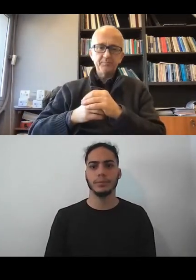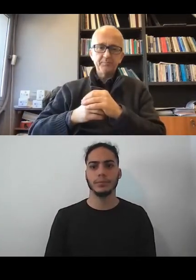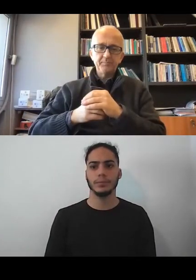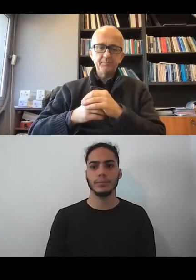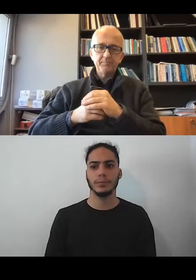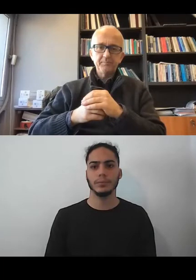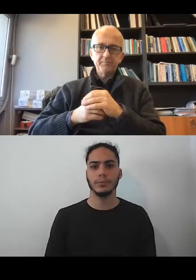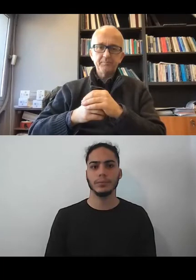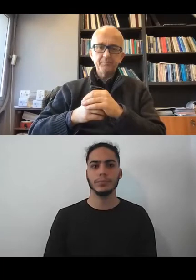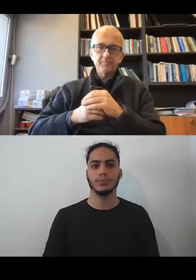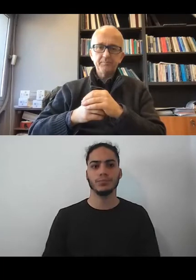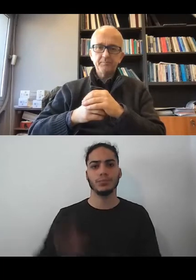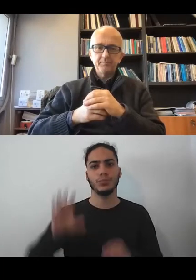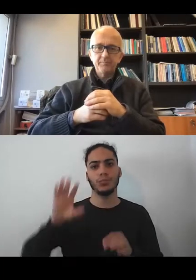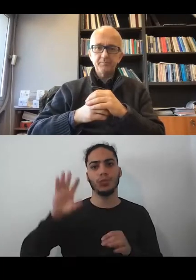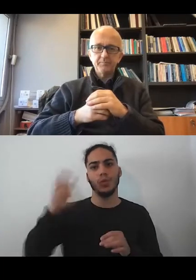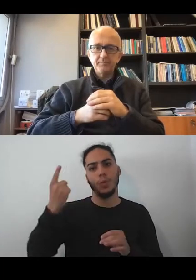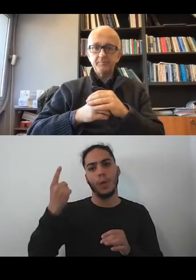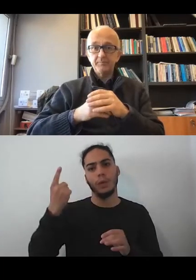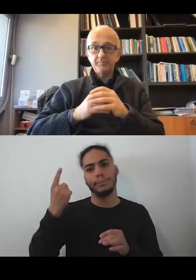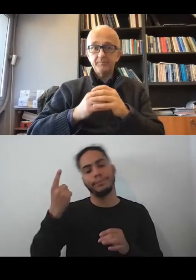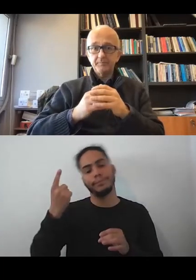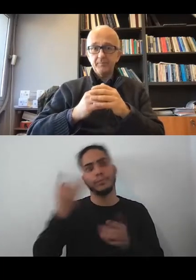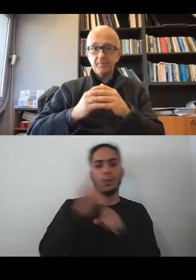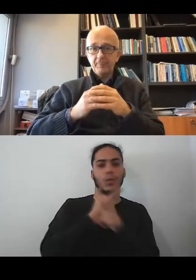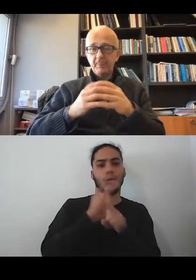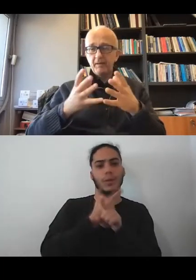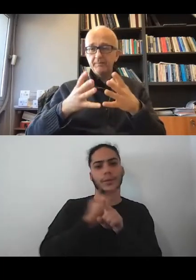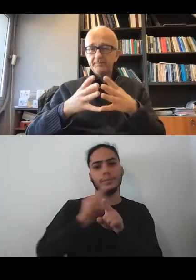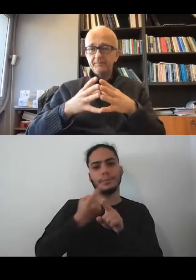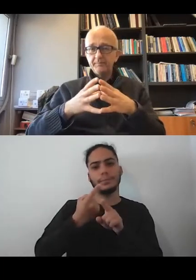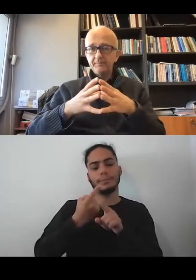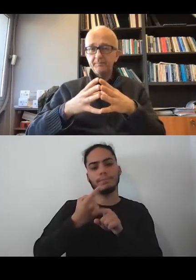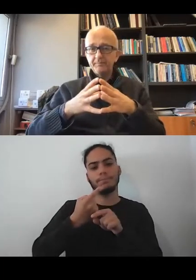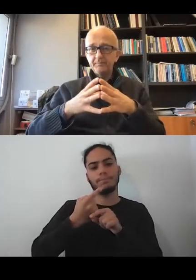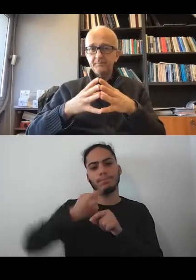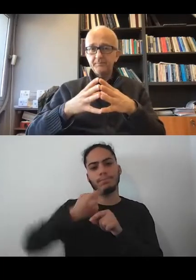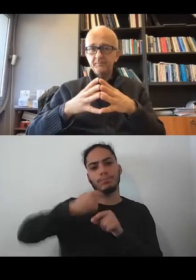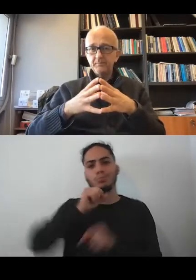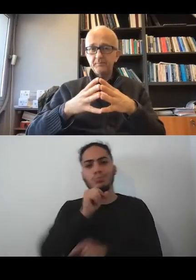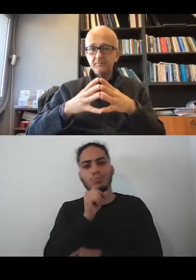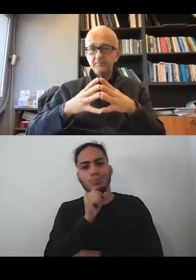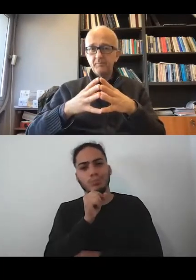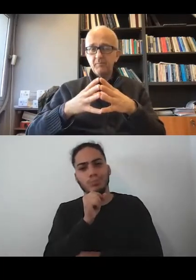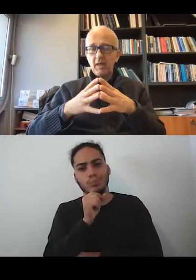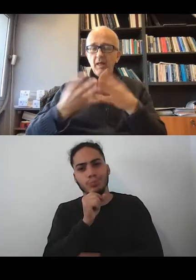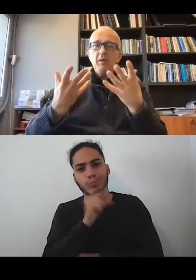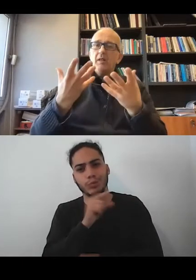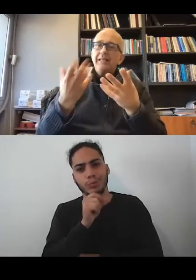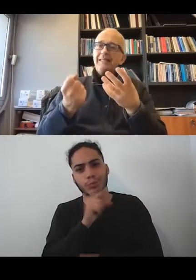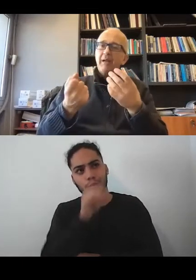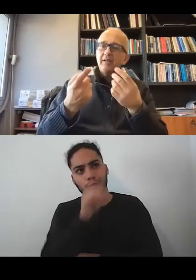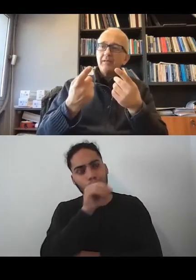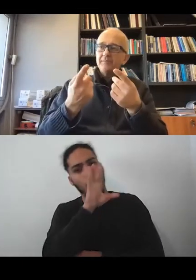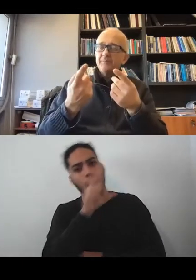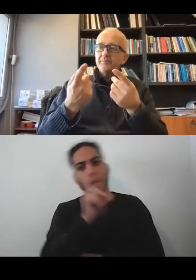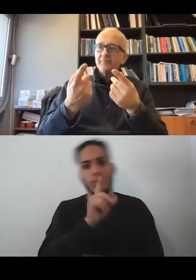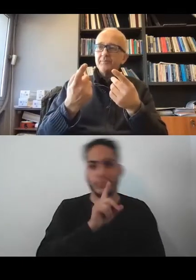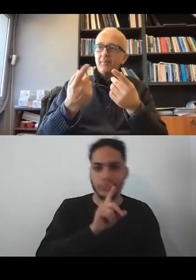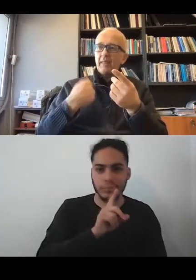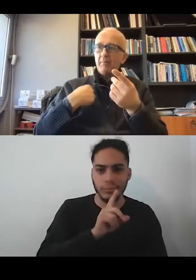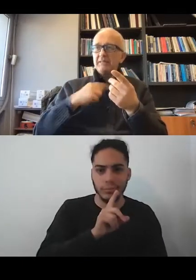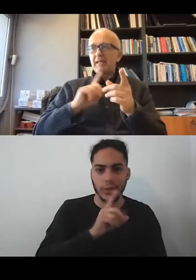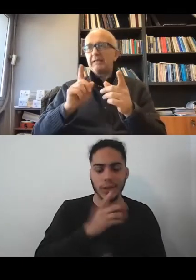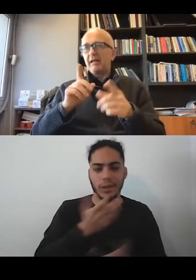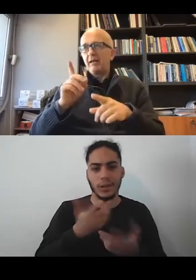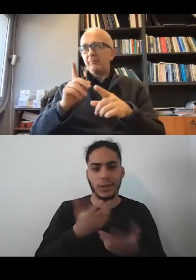One of the things that well, are probably not come as a surprise to